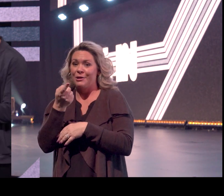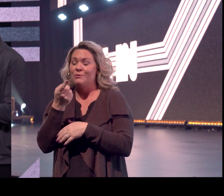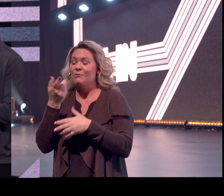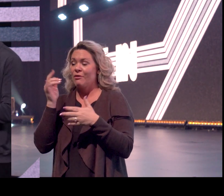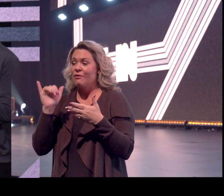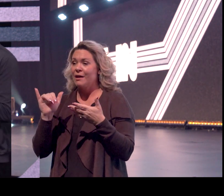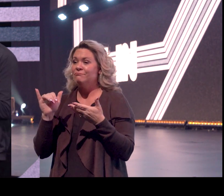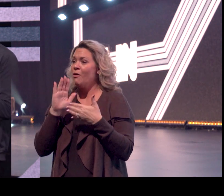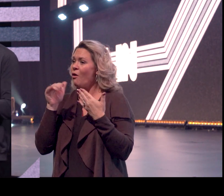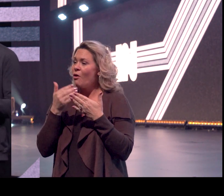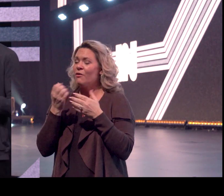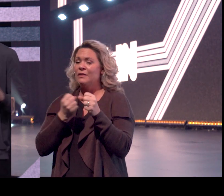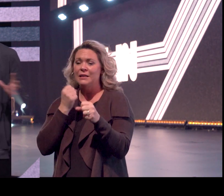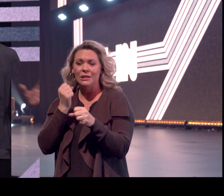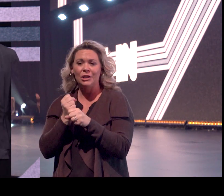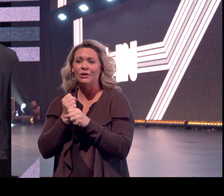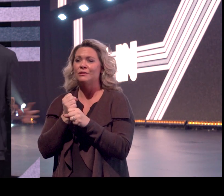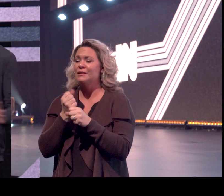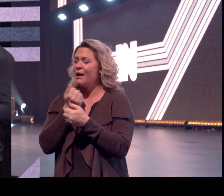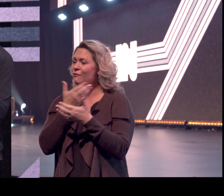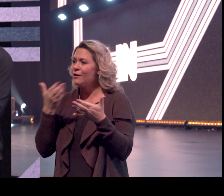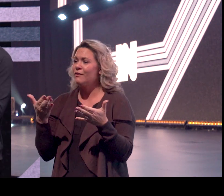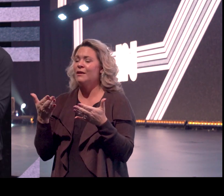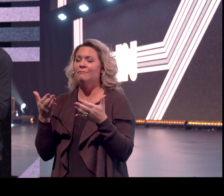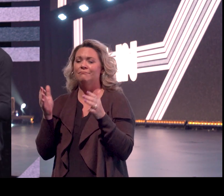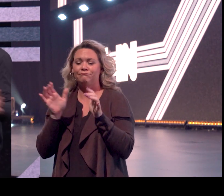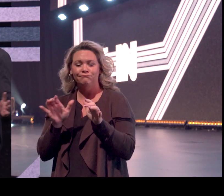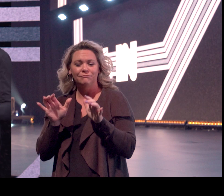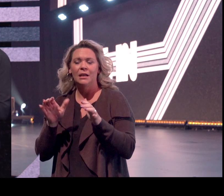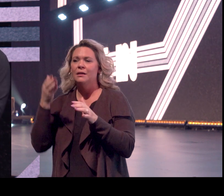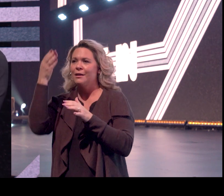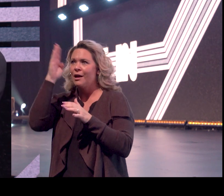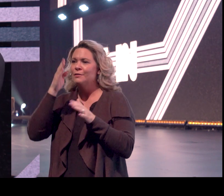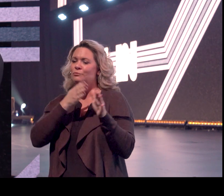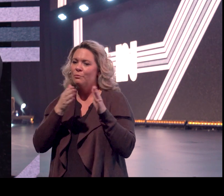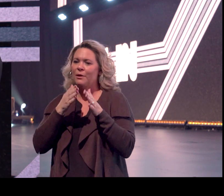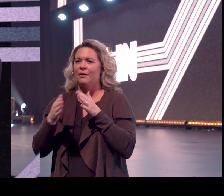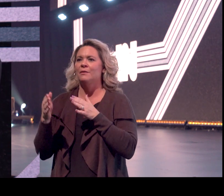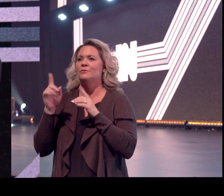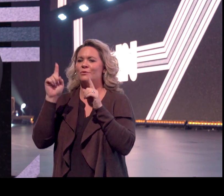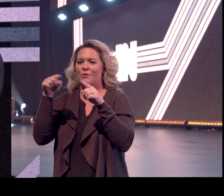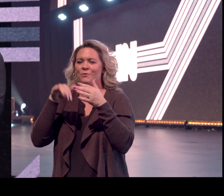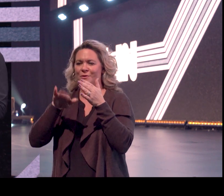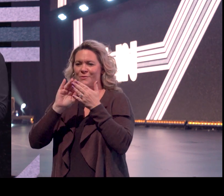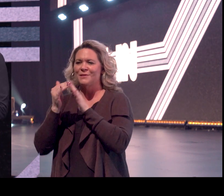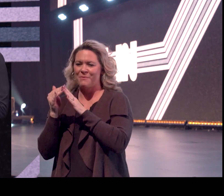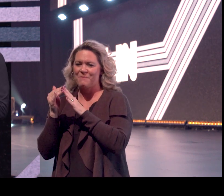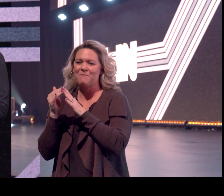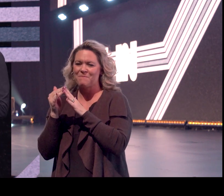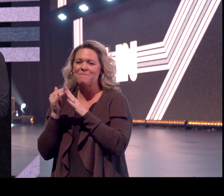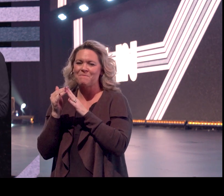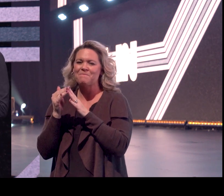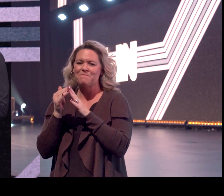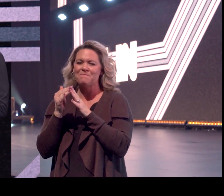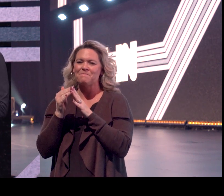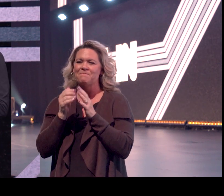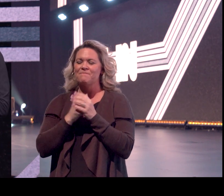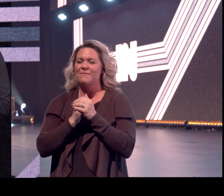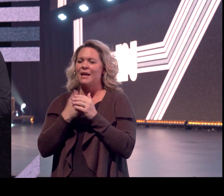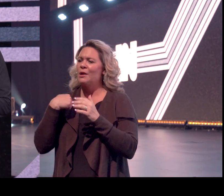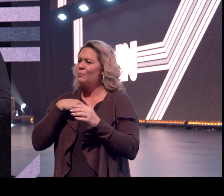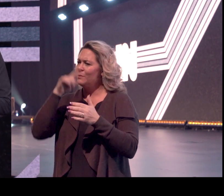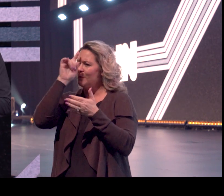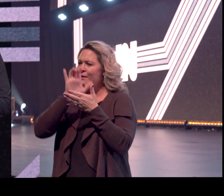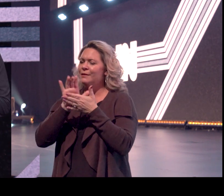you this, that they think all these years of everything you've been through, God's been preparing you to go downtown.